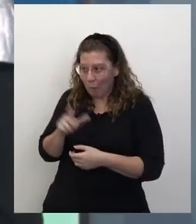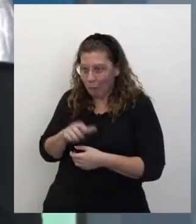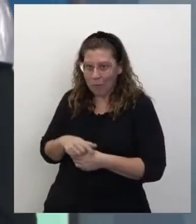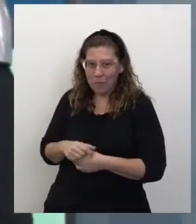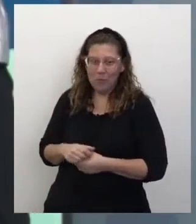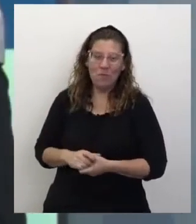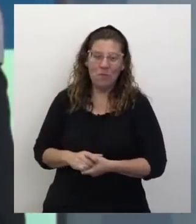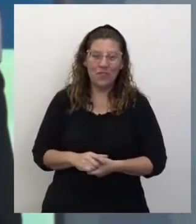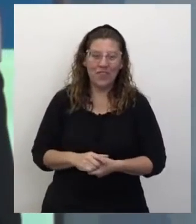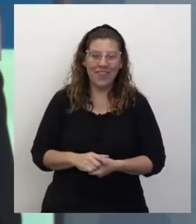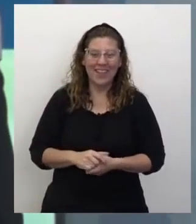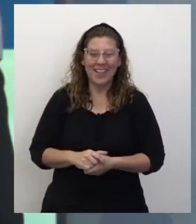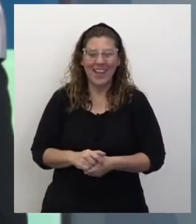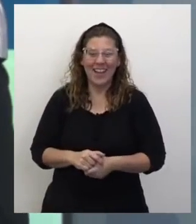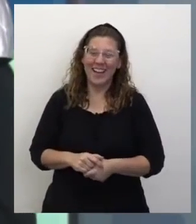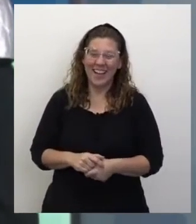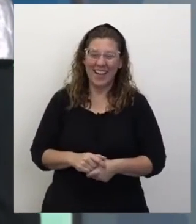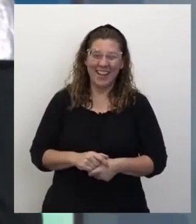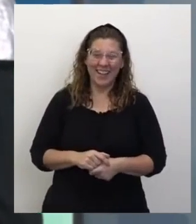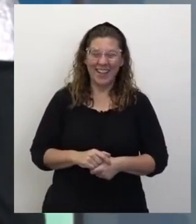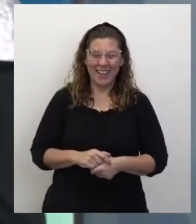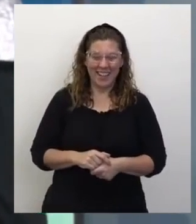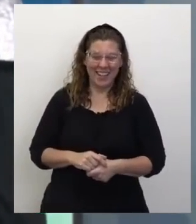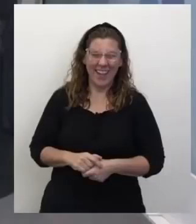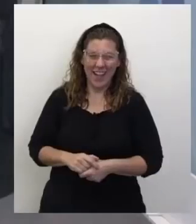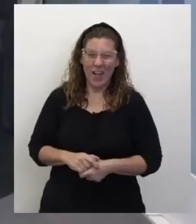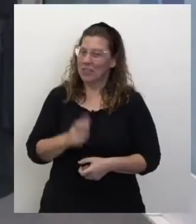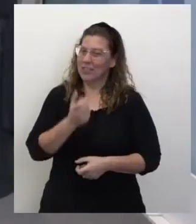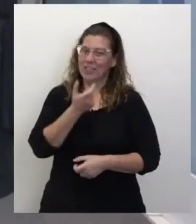join me in the dark side of the Force.